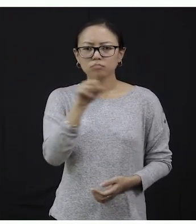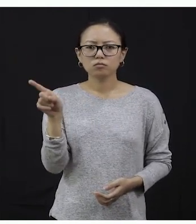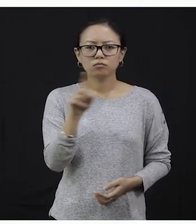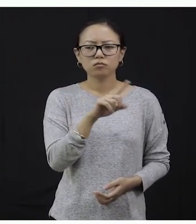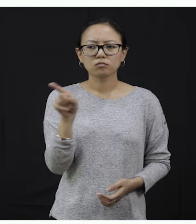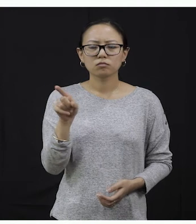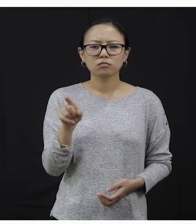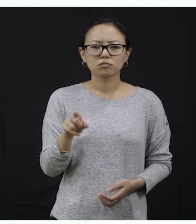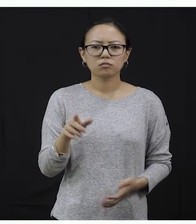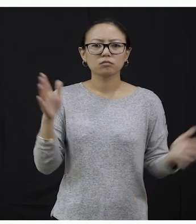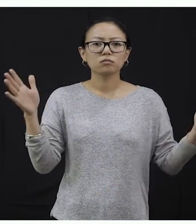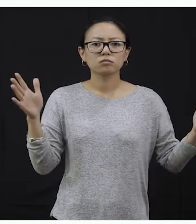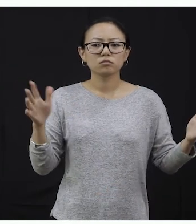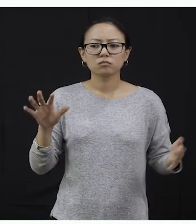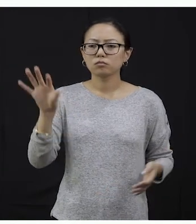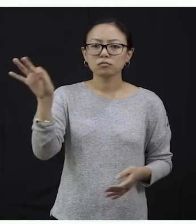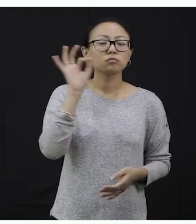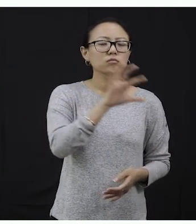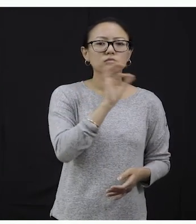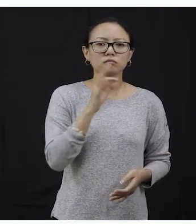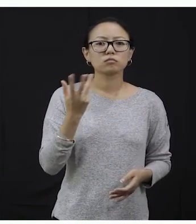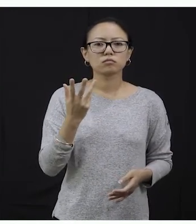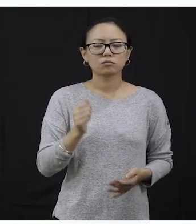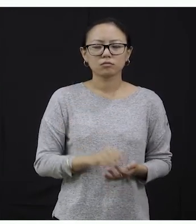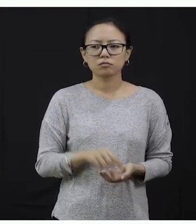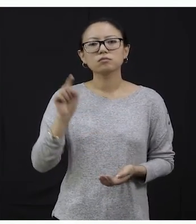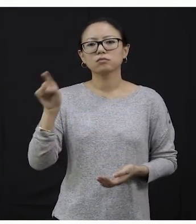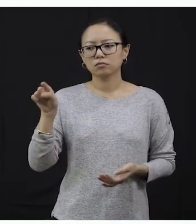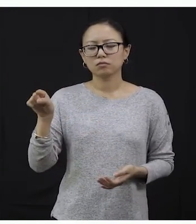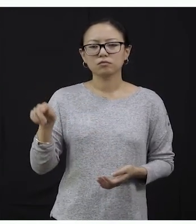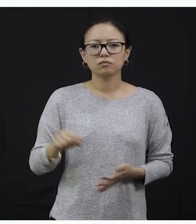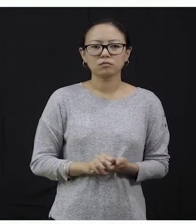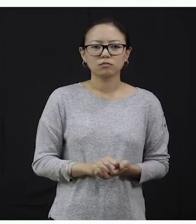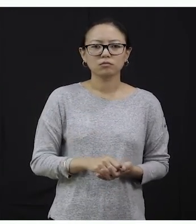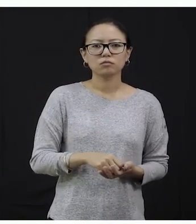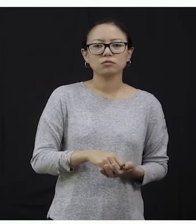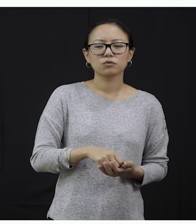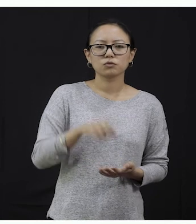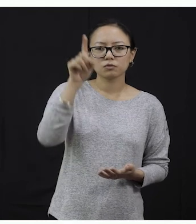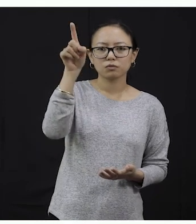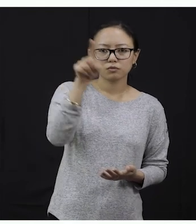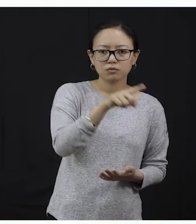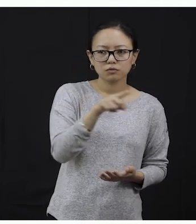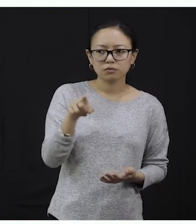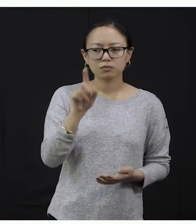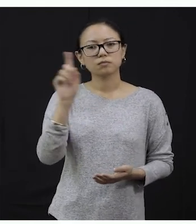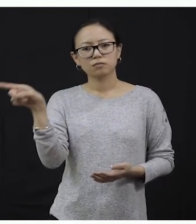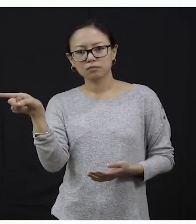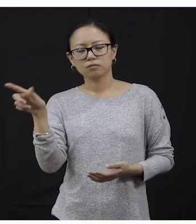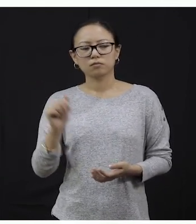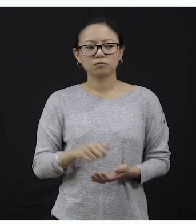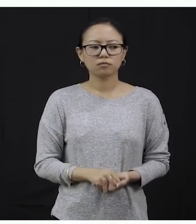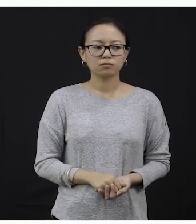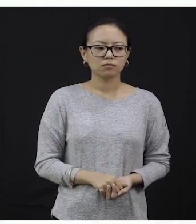same number, that is 2. Now you compare the tens. Compare the tens. Now on the left hand